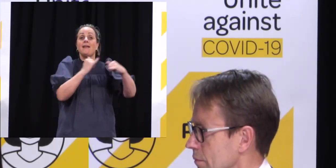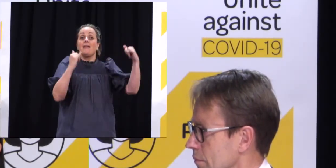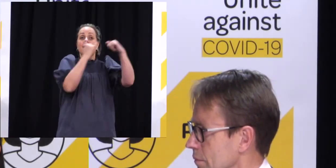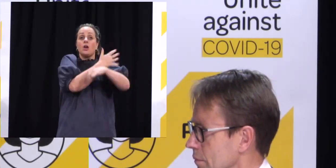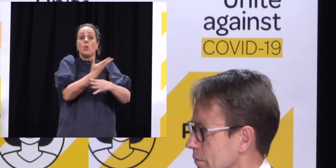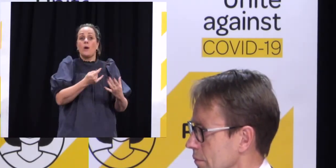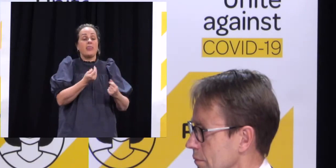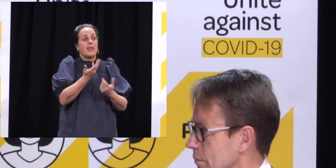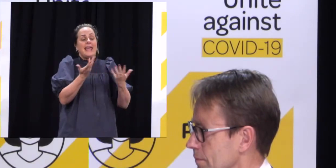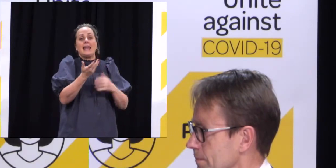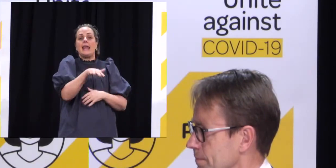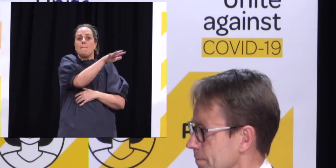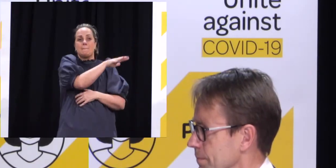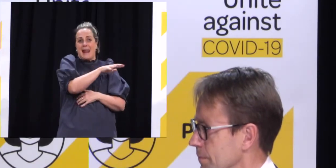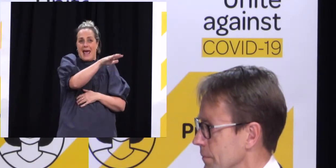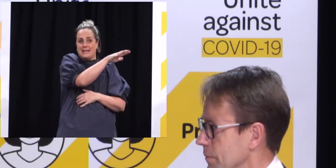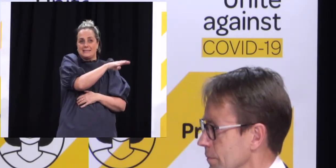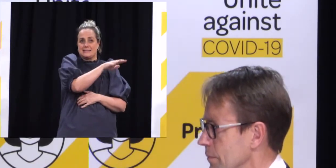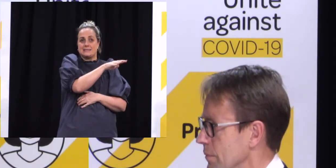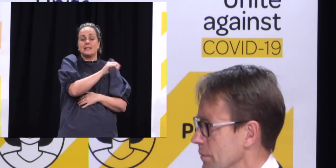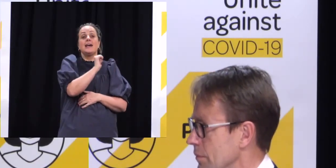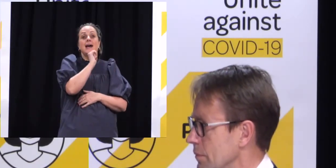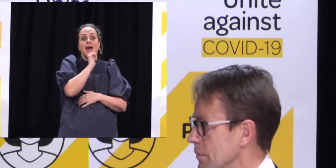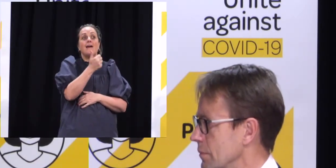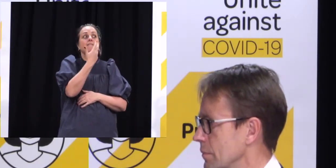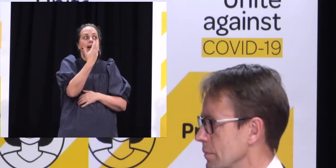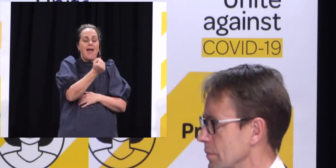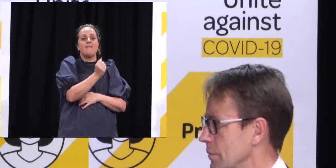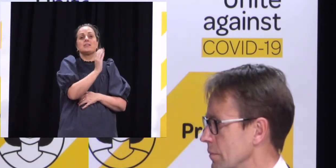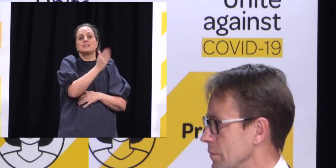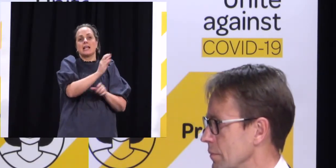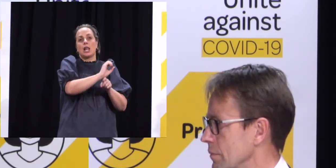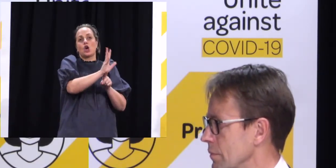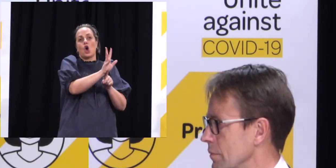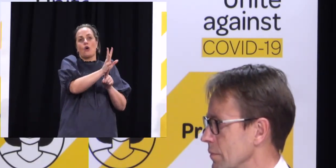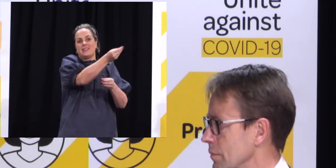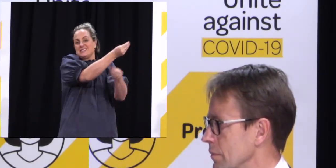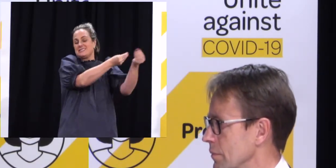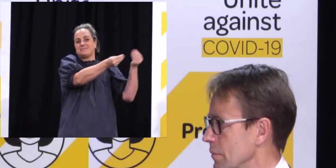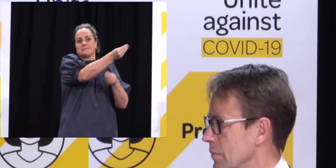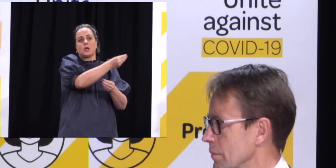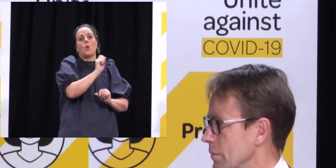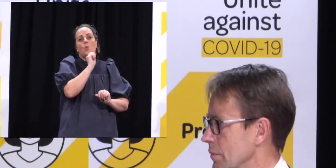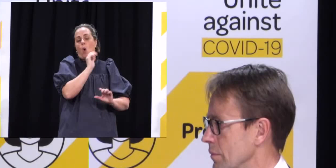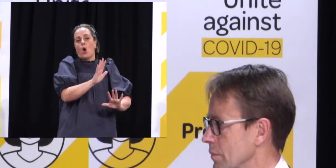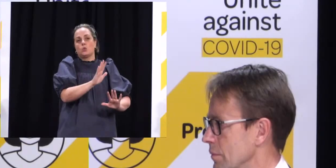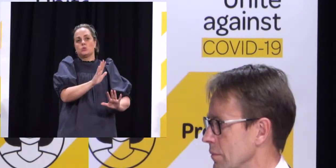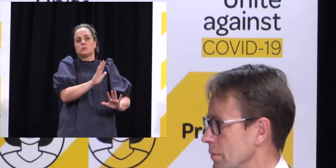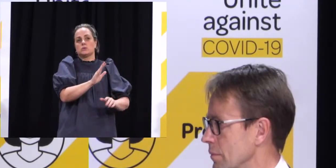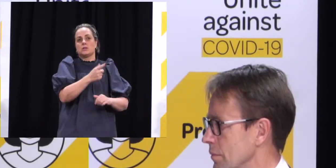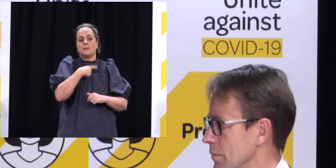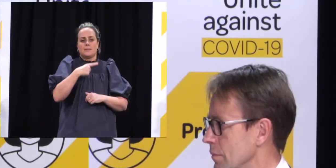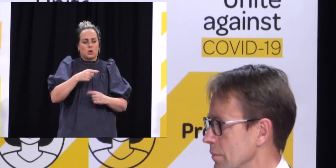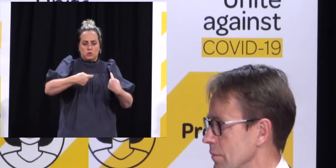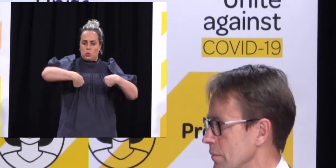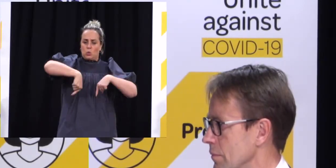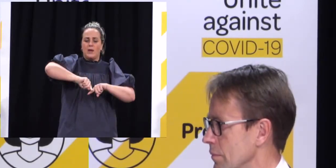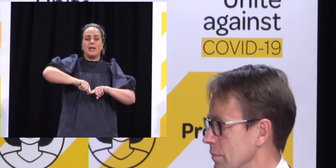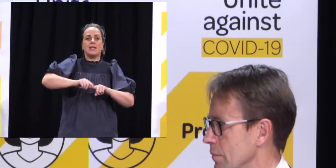a place in which there was COVID in wide circulation, because that was incompatible with our desire